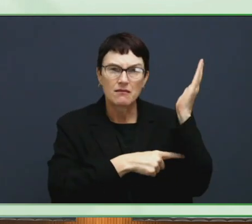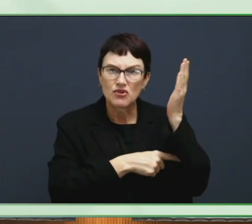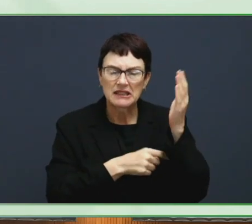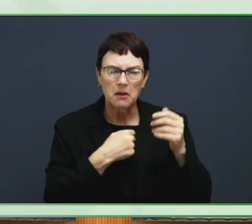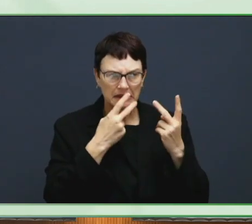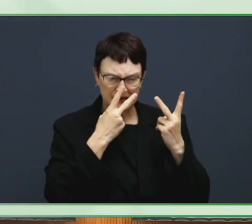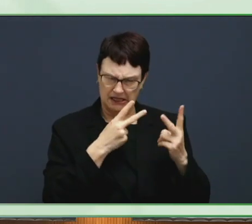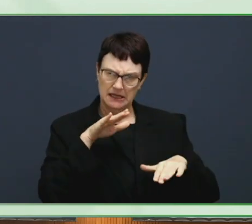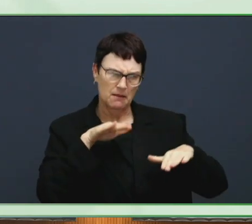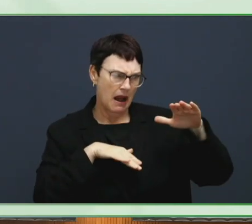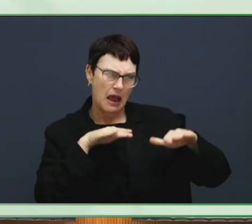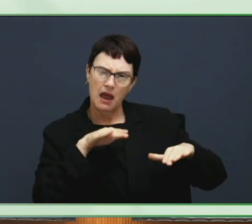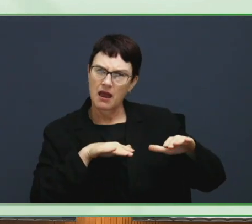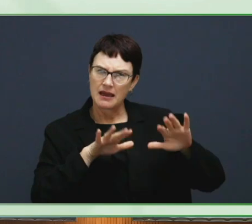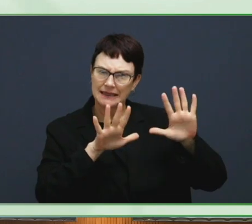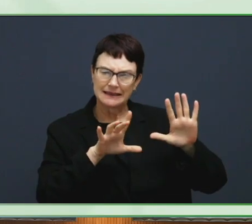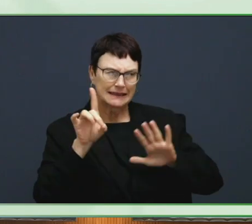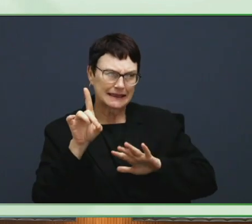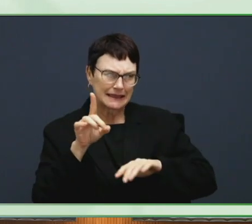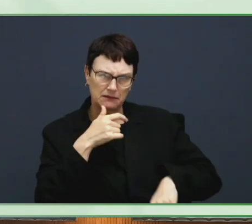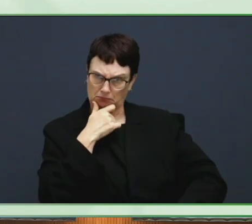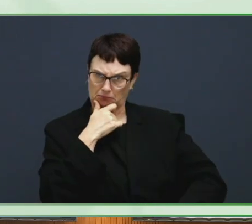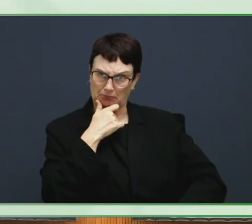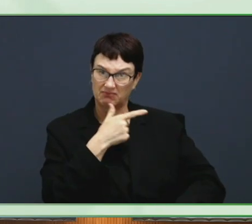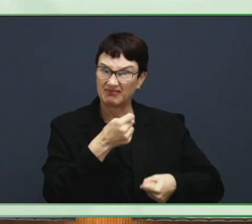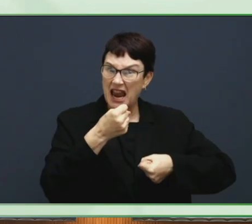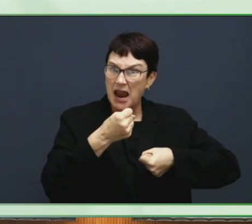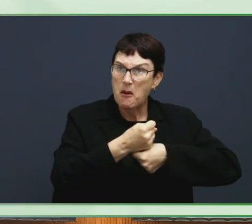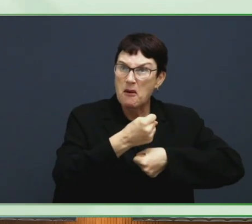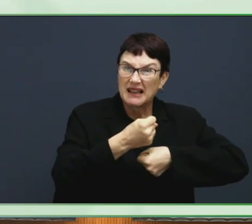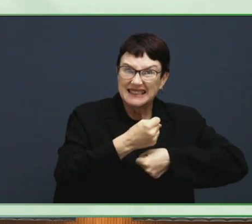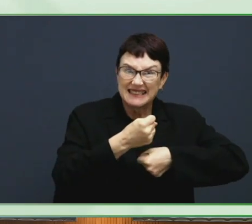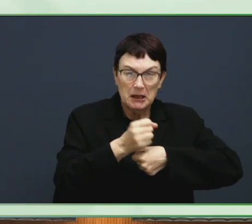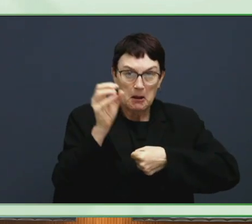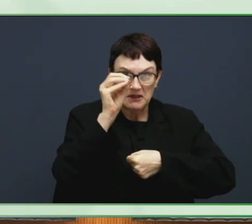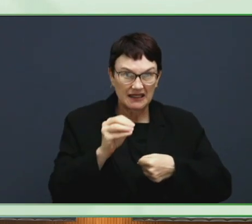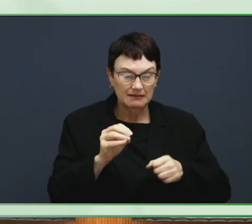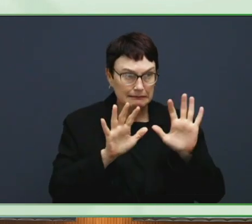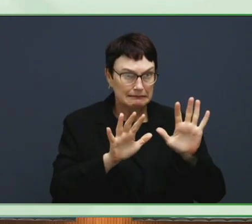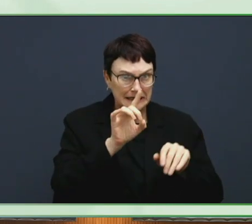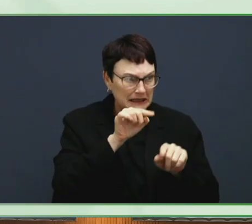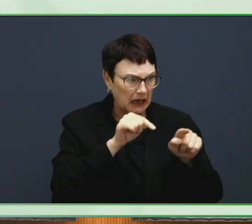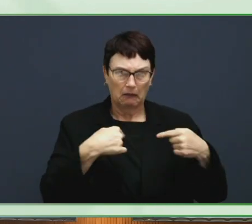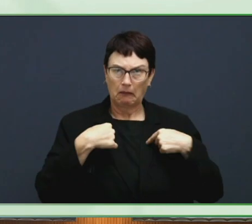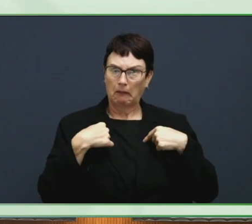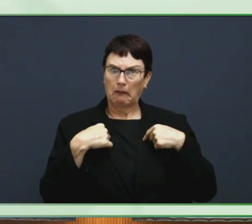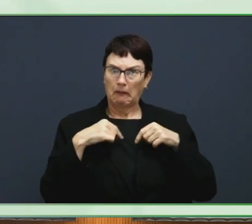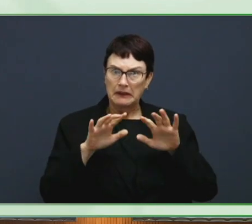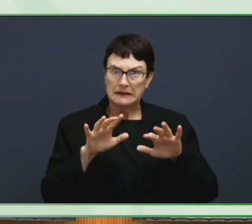have both 16 for the employment ratio. Is it a coincidence, or something else, I don't know.